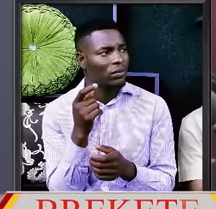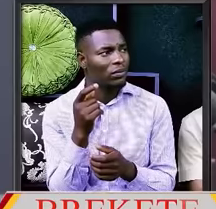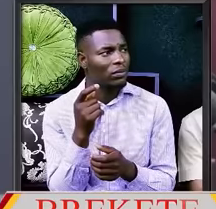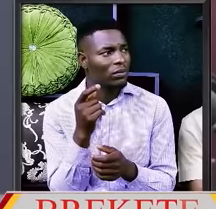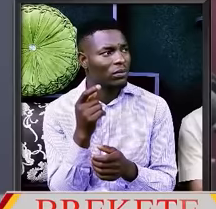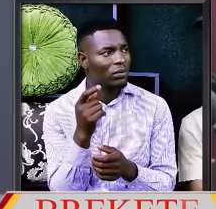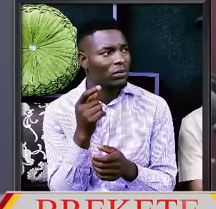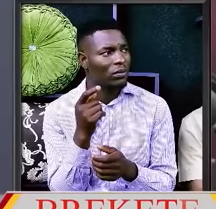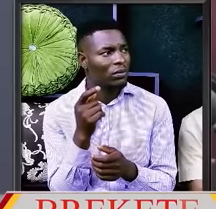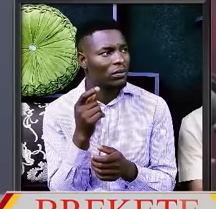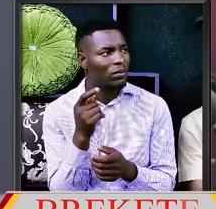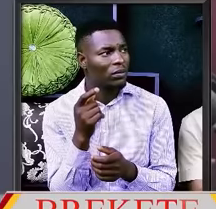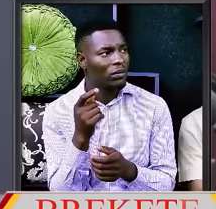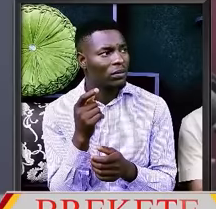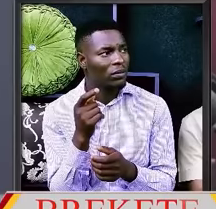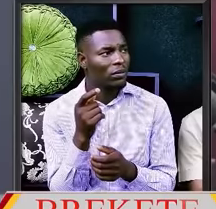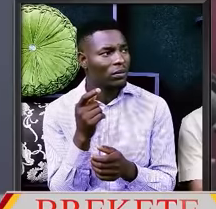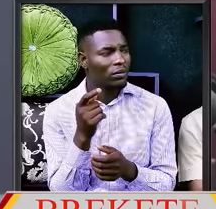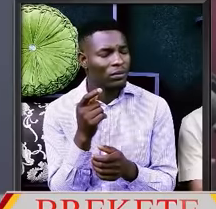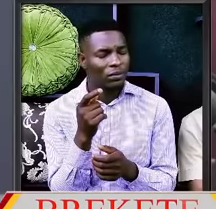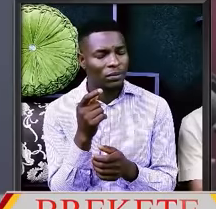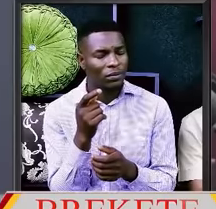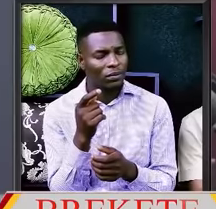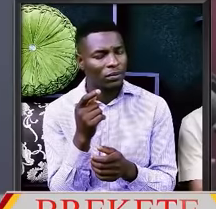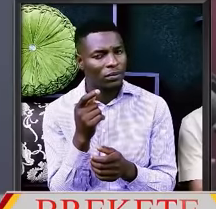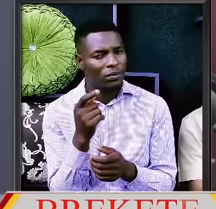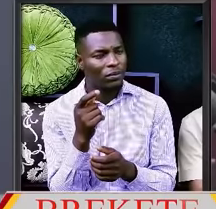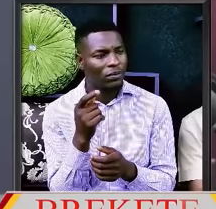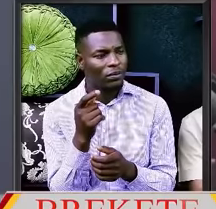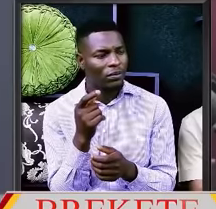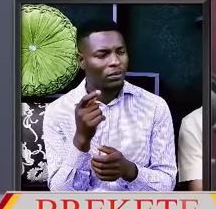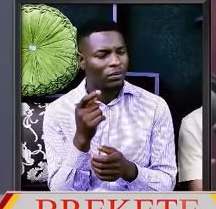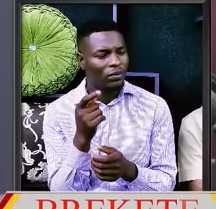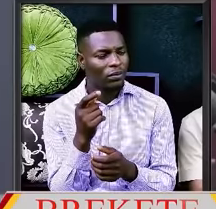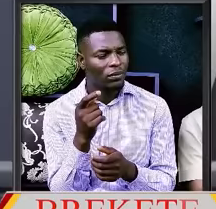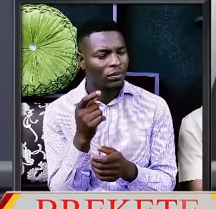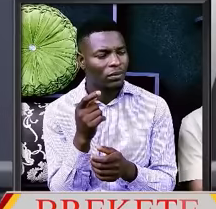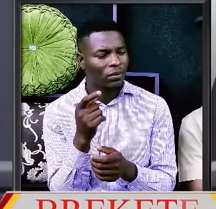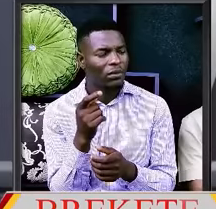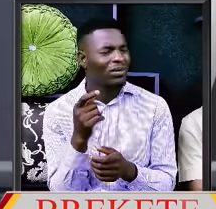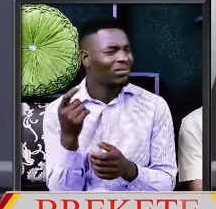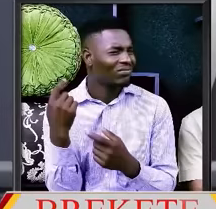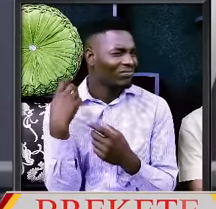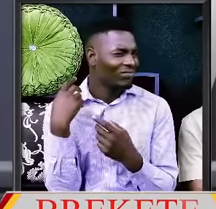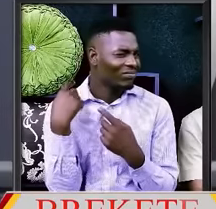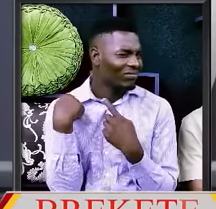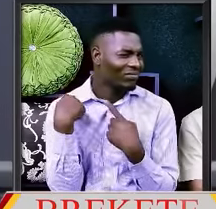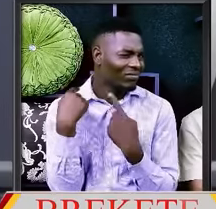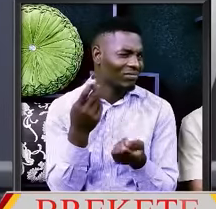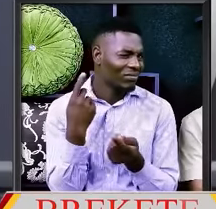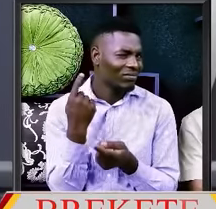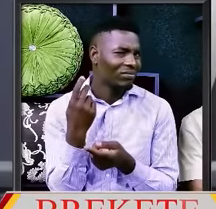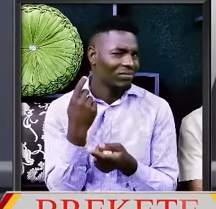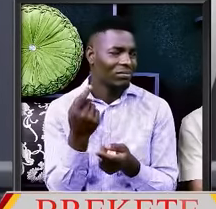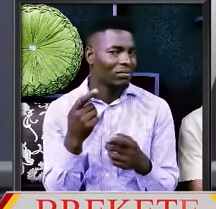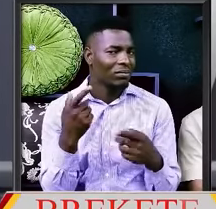2015, when I network. Yeah, thank you, sir. My colleague, they call my next